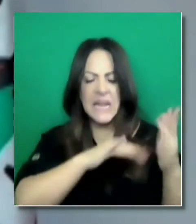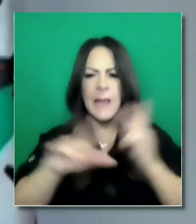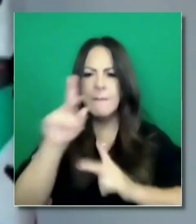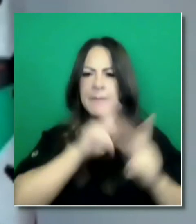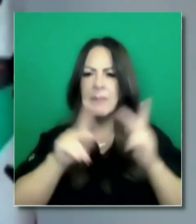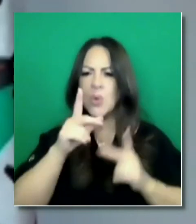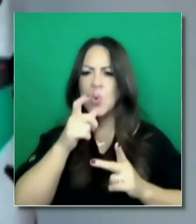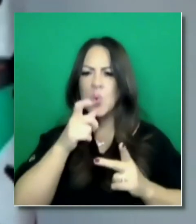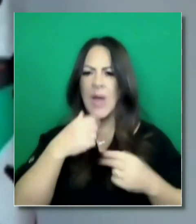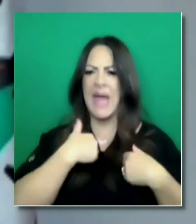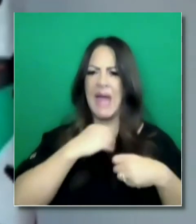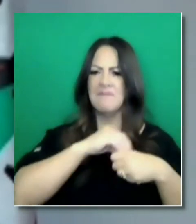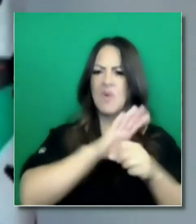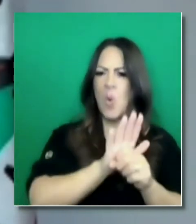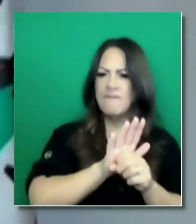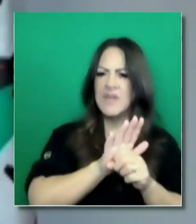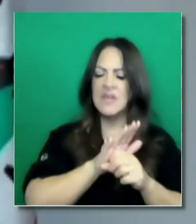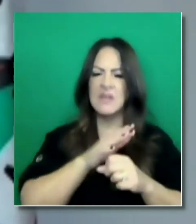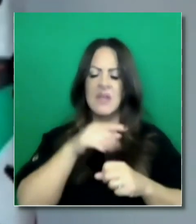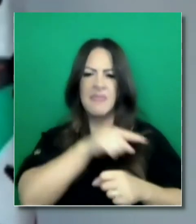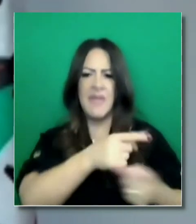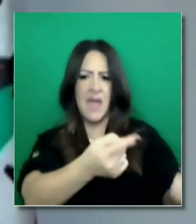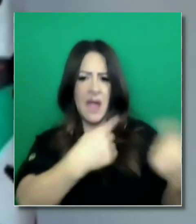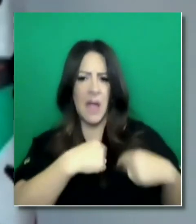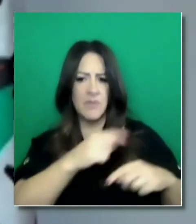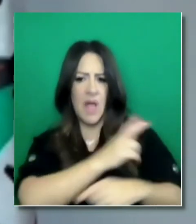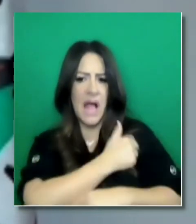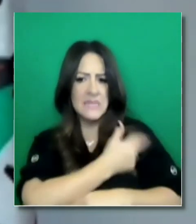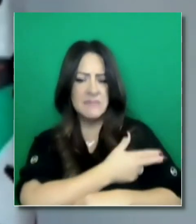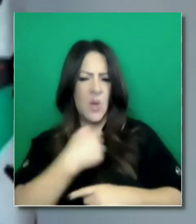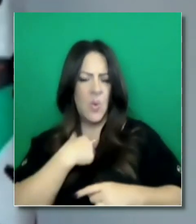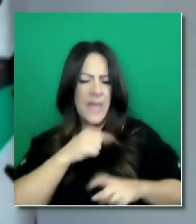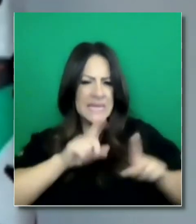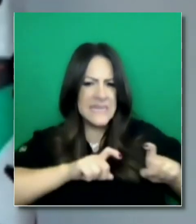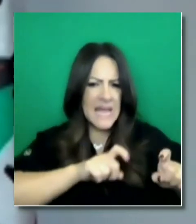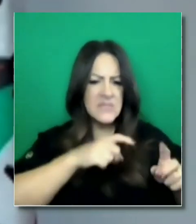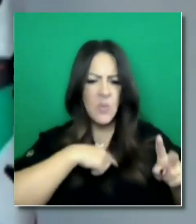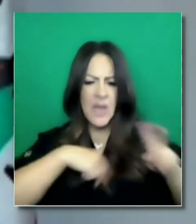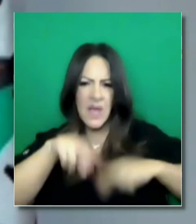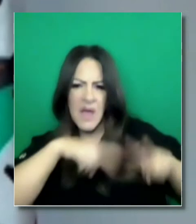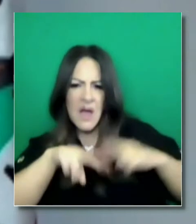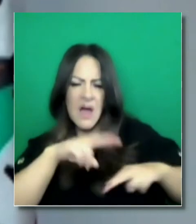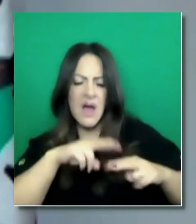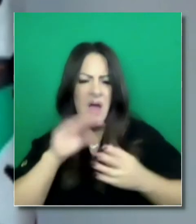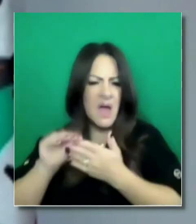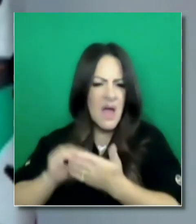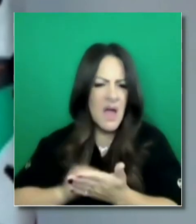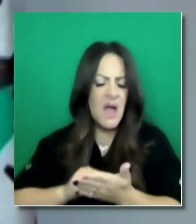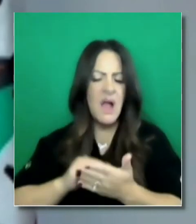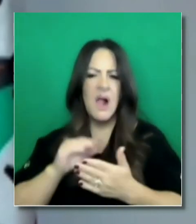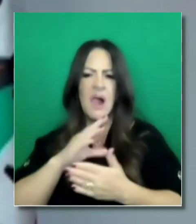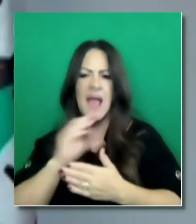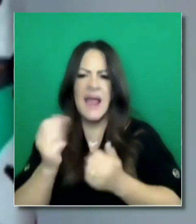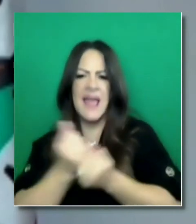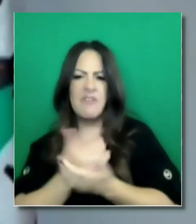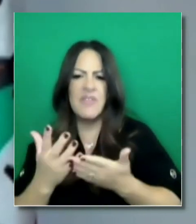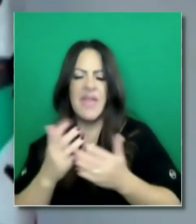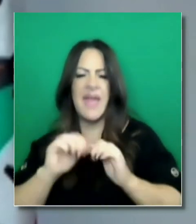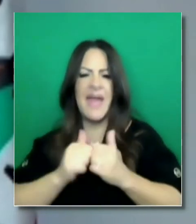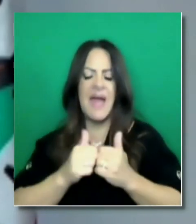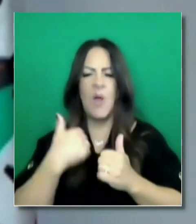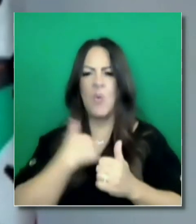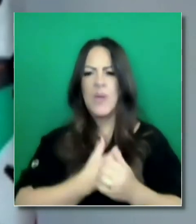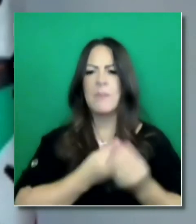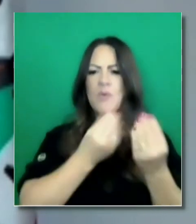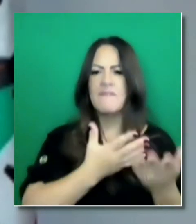in hospitals, but when those hospital beds and those staff aren't available to provide care, then people don't get that